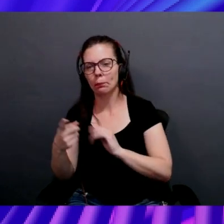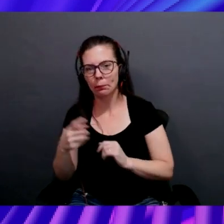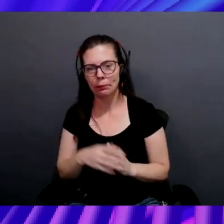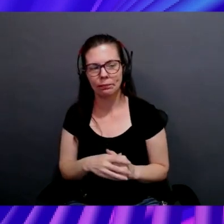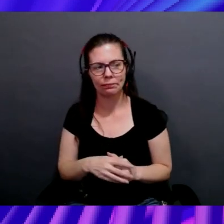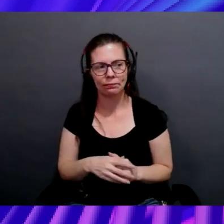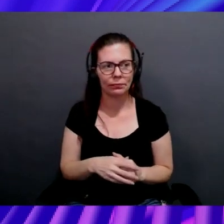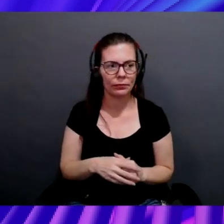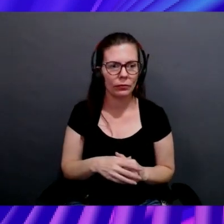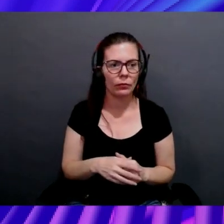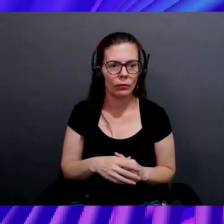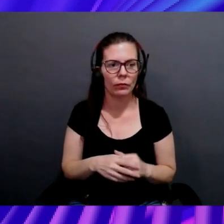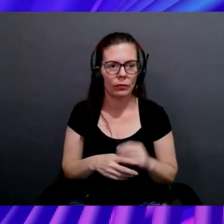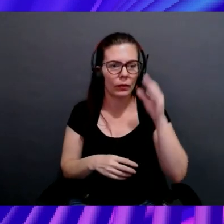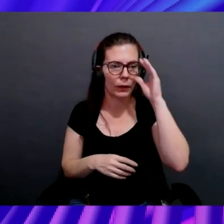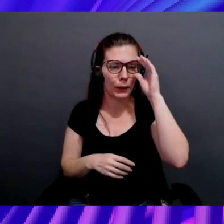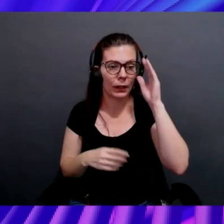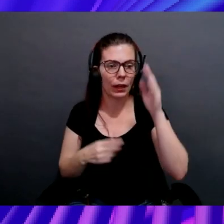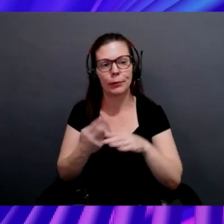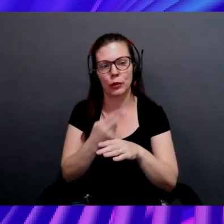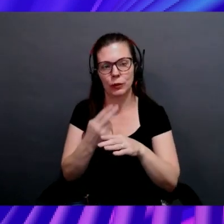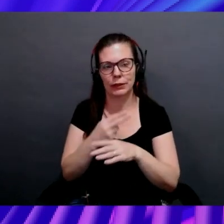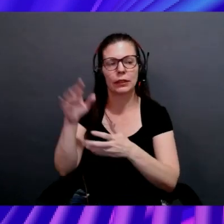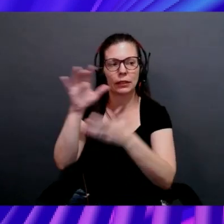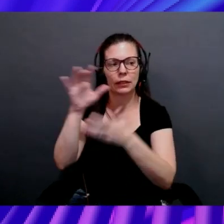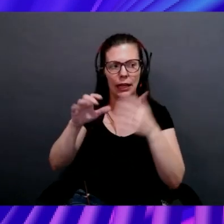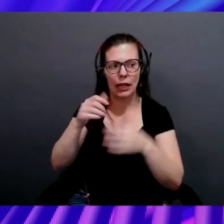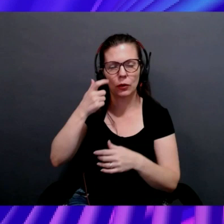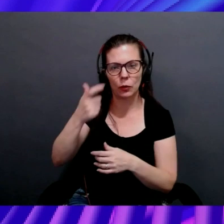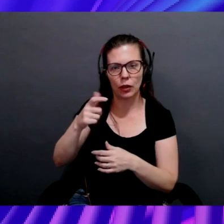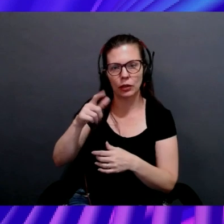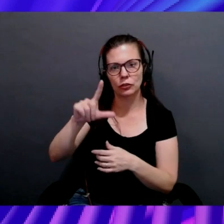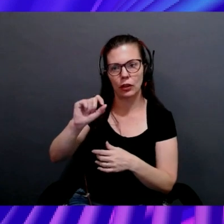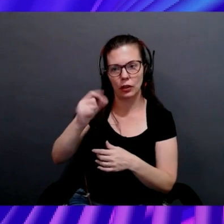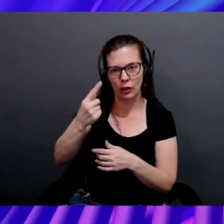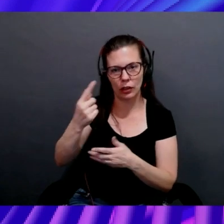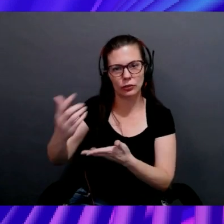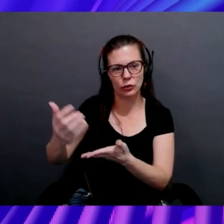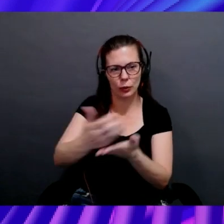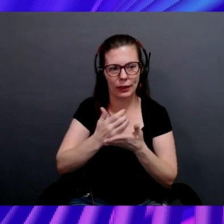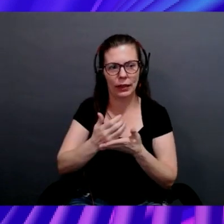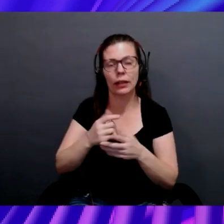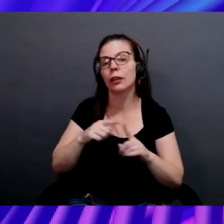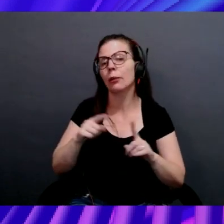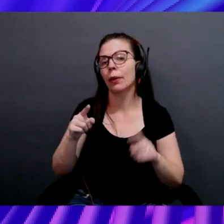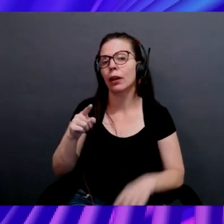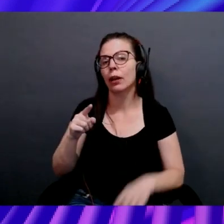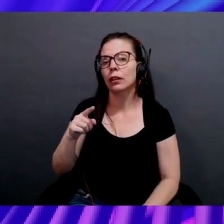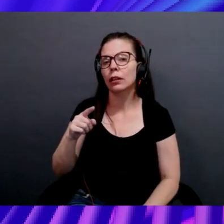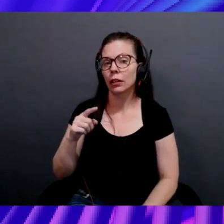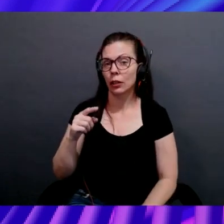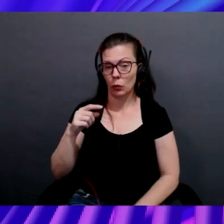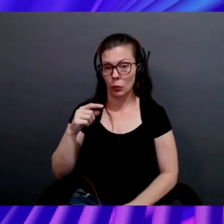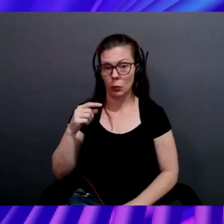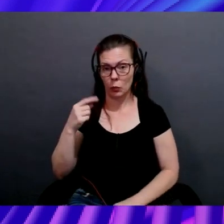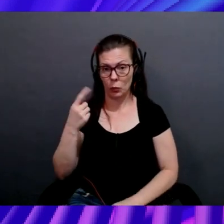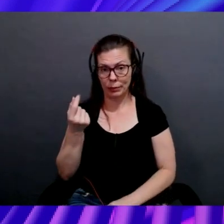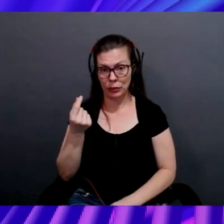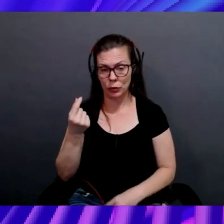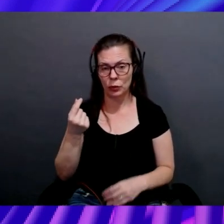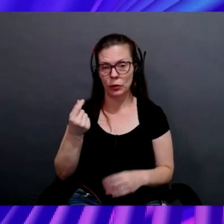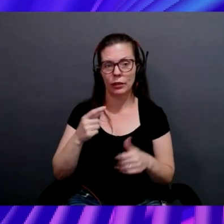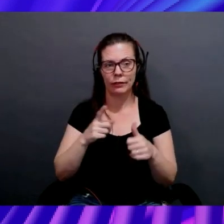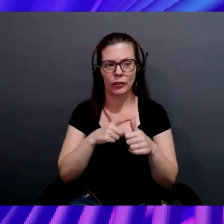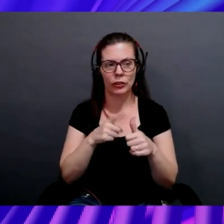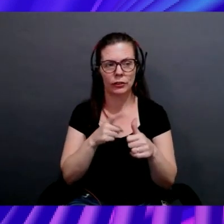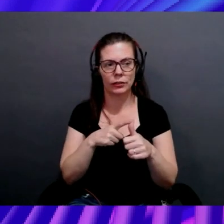I am using CloudWatch logs for my log collection here, but what I'm going to do is first show